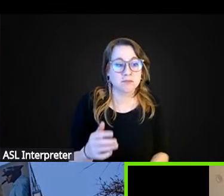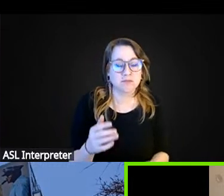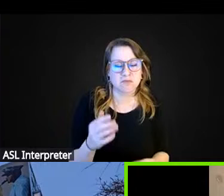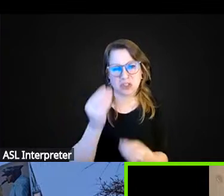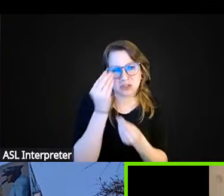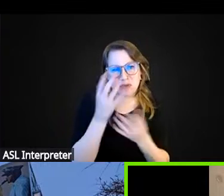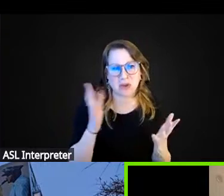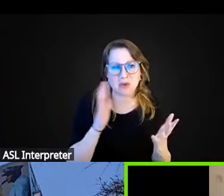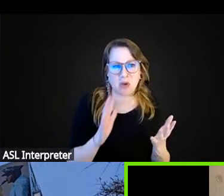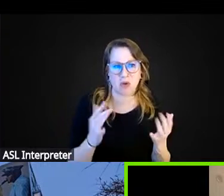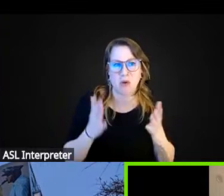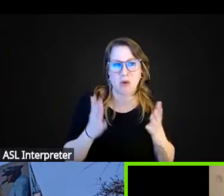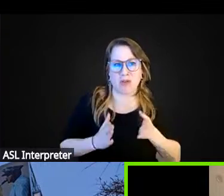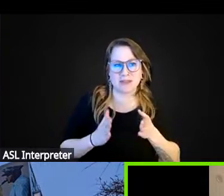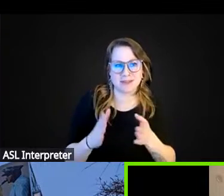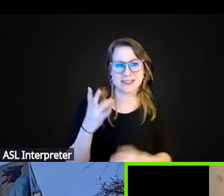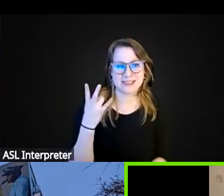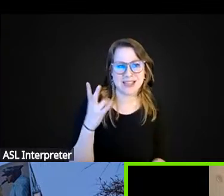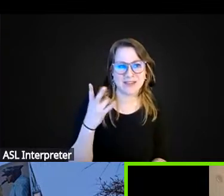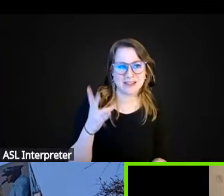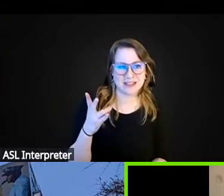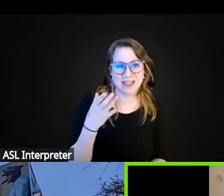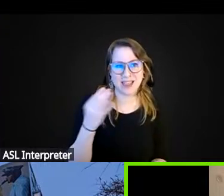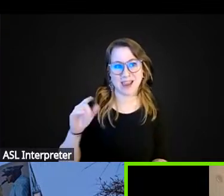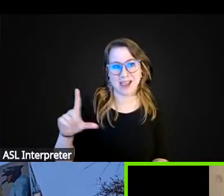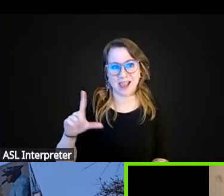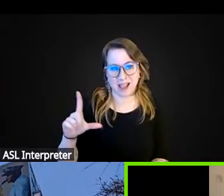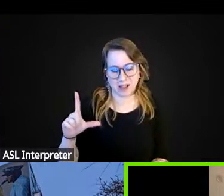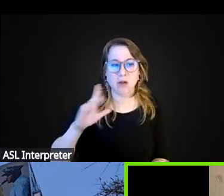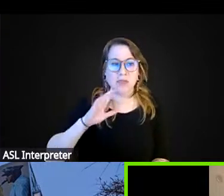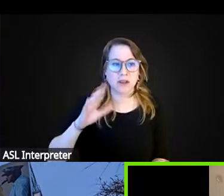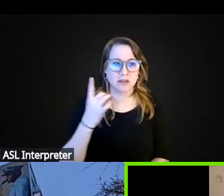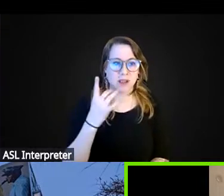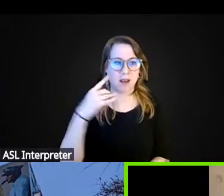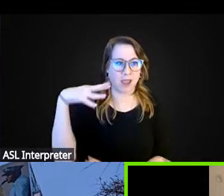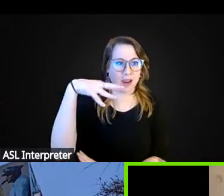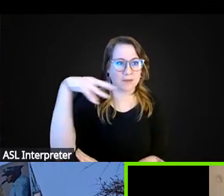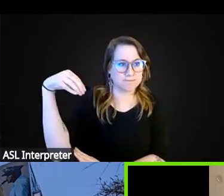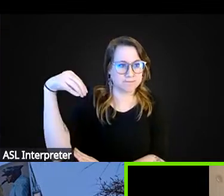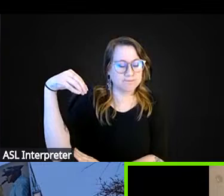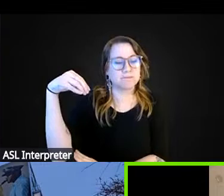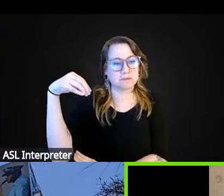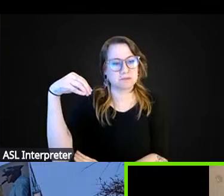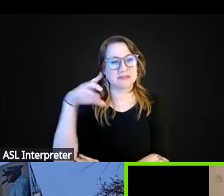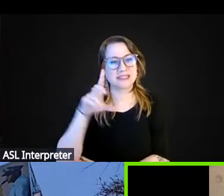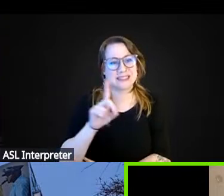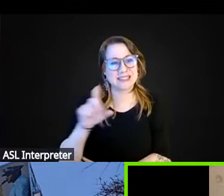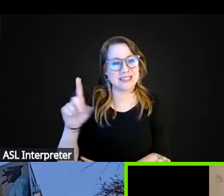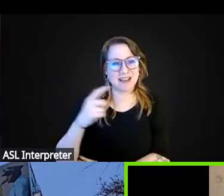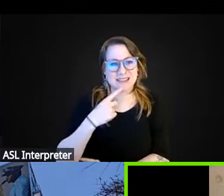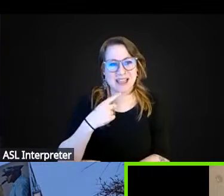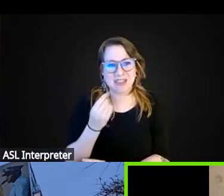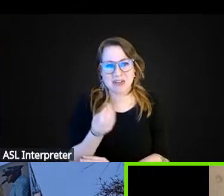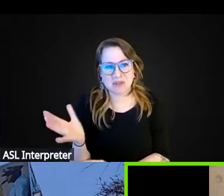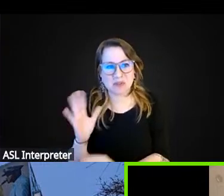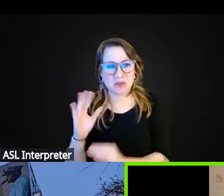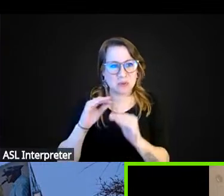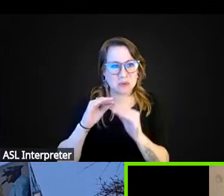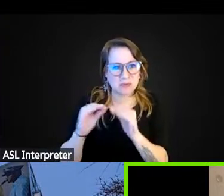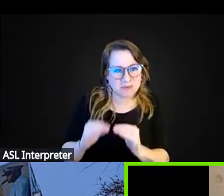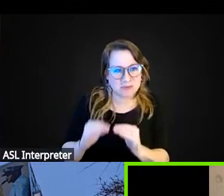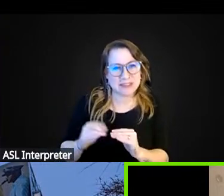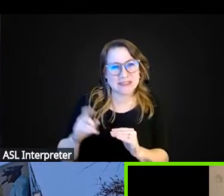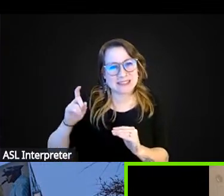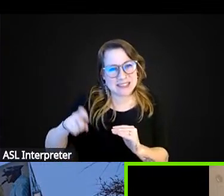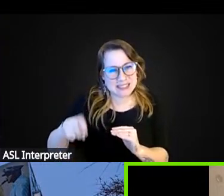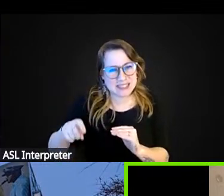at 17th Street and L Street. DDOT said that there's some minor repairs that they need to do in order to